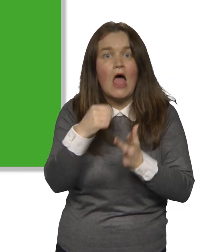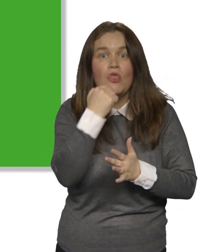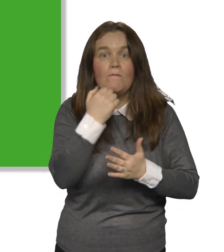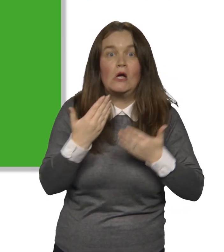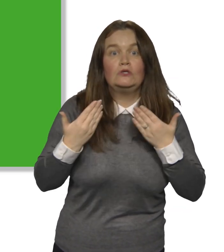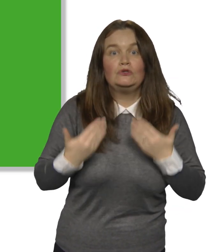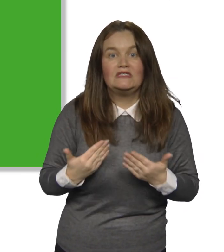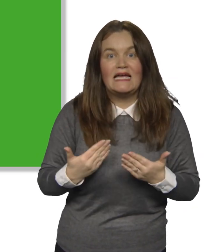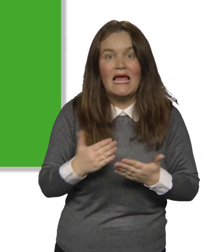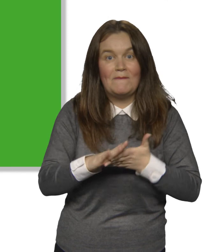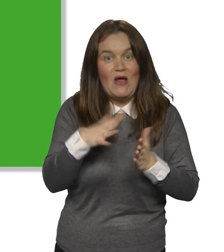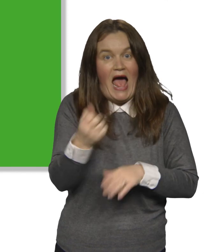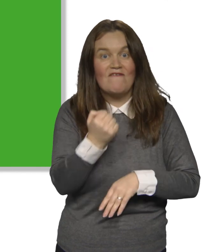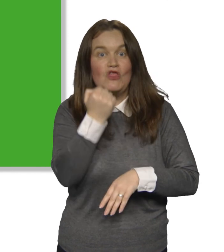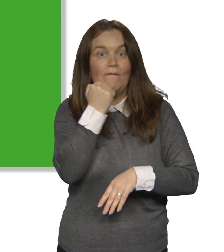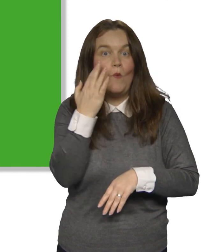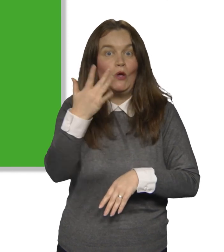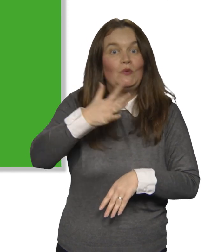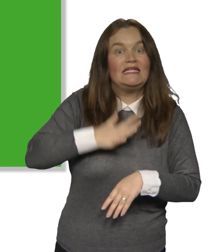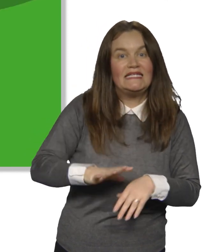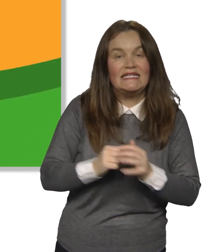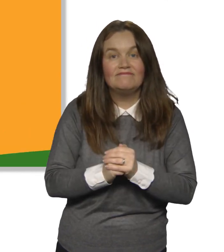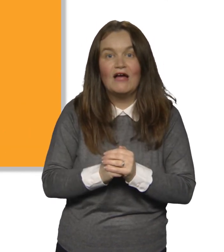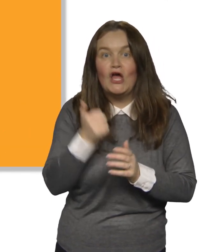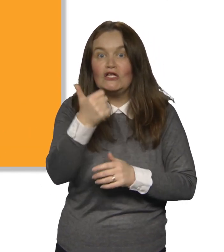national insurance number today so you have it when you need it?